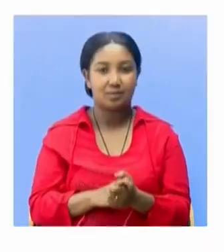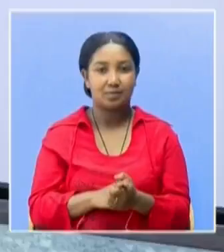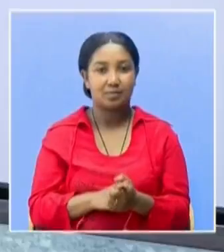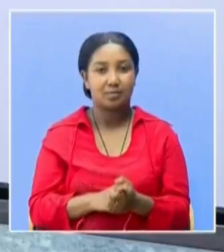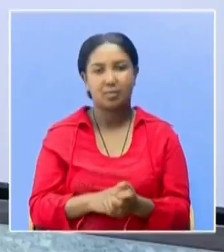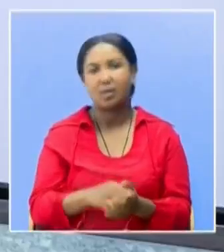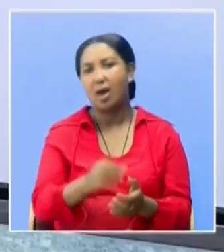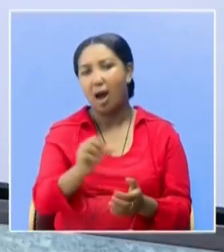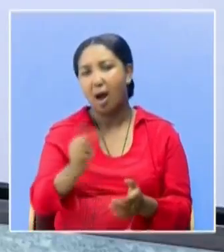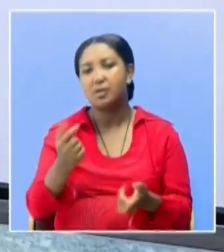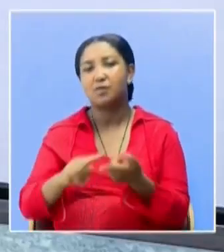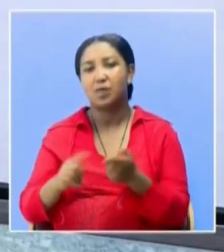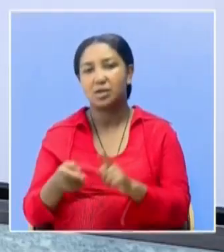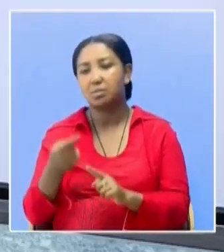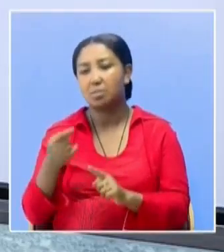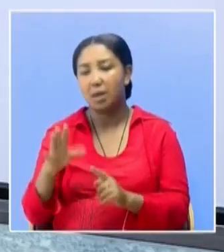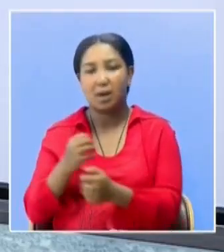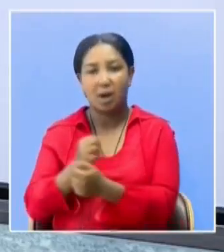And others